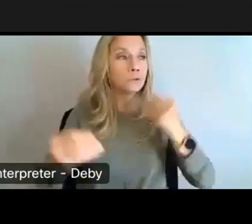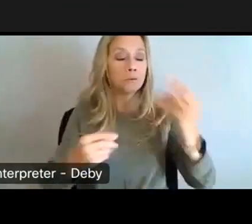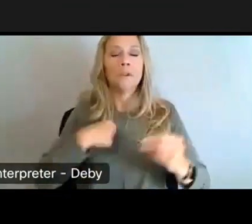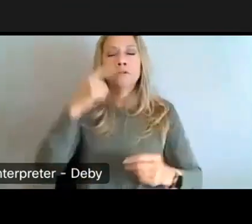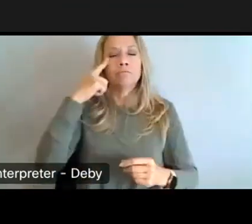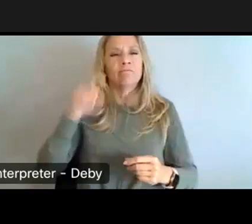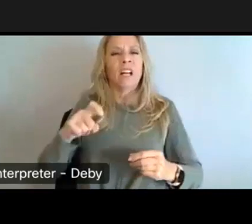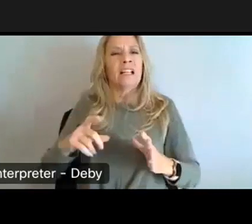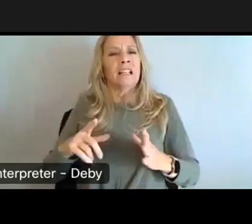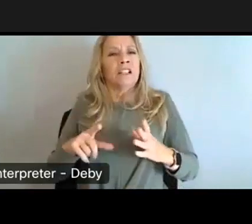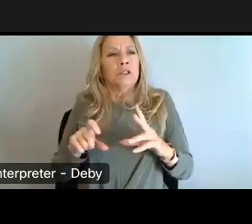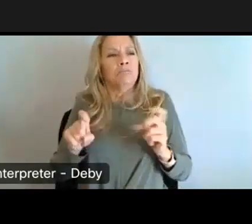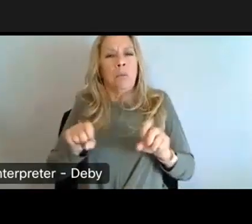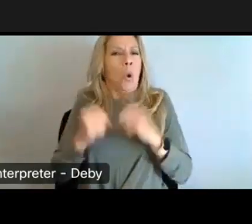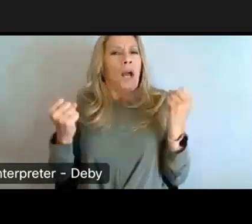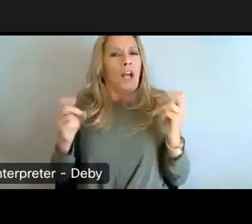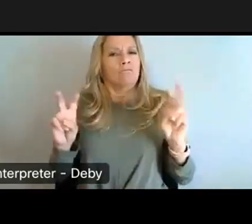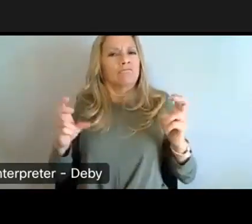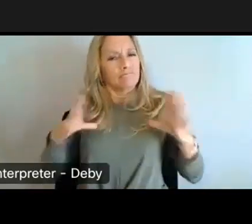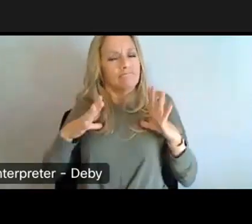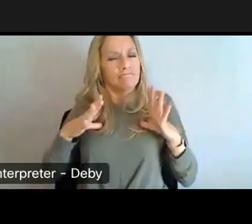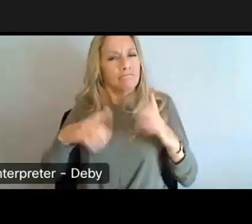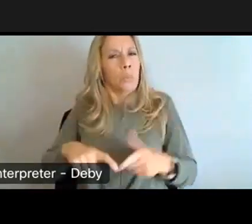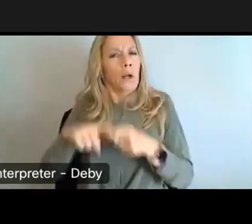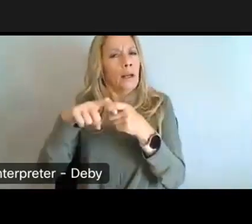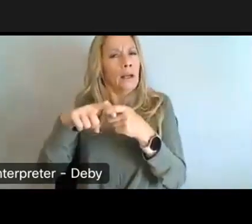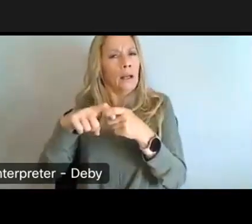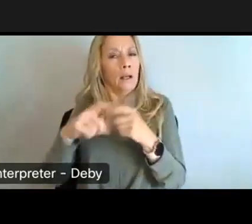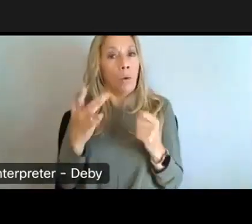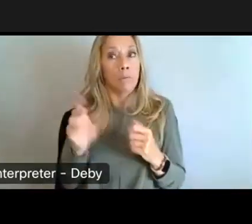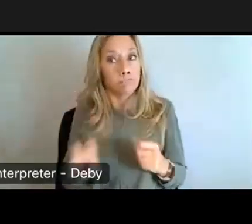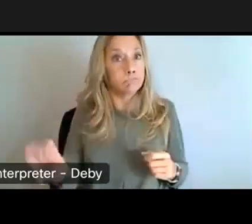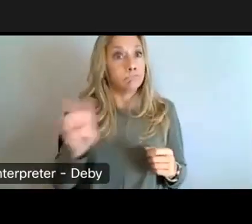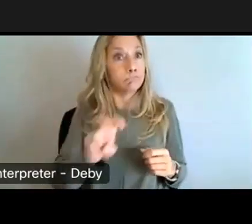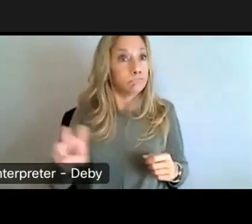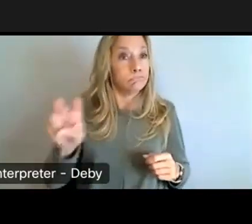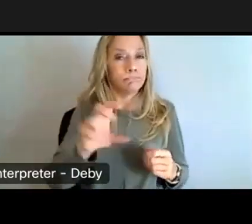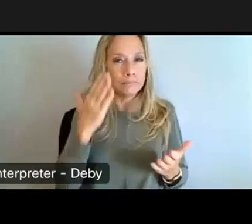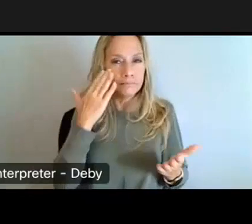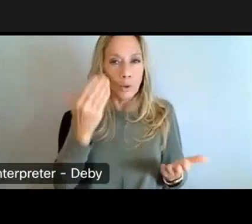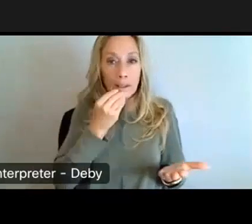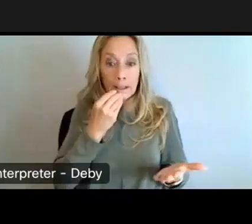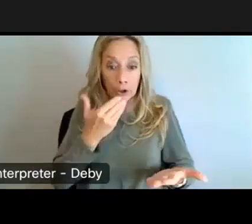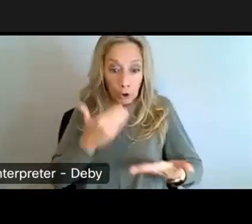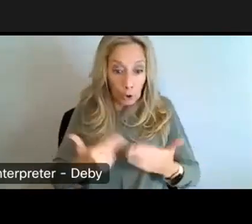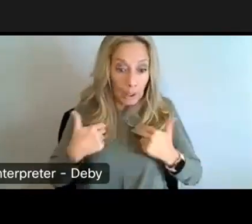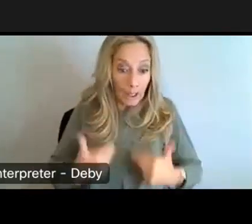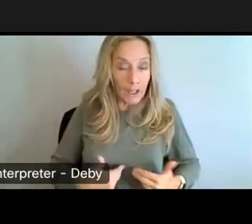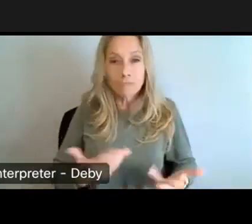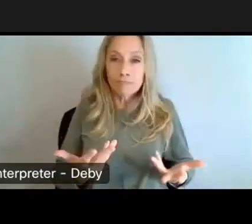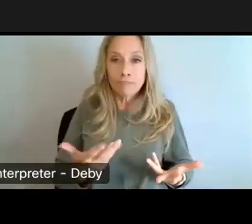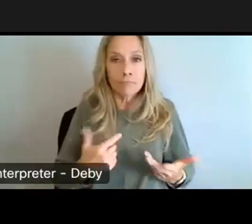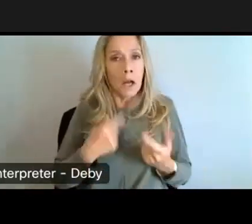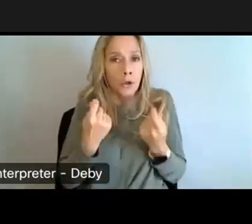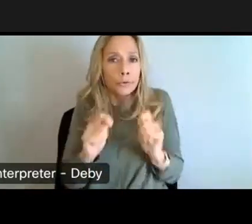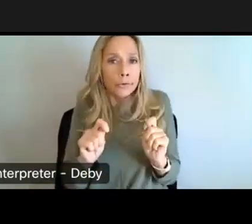break. Um, you know, when you're on the road that much, you don't eat the healthiest. Even though I try to get some